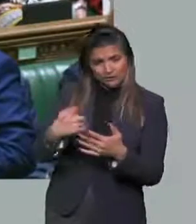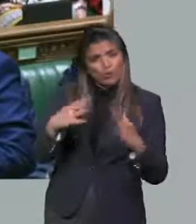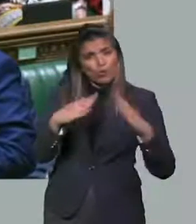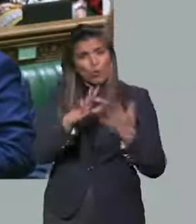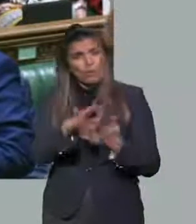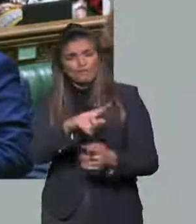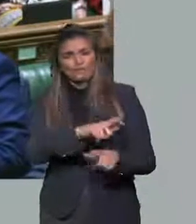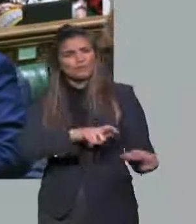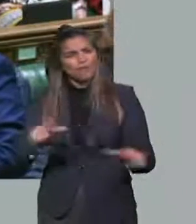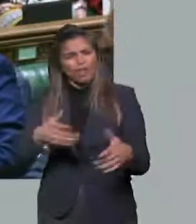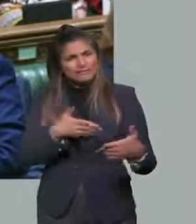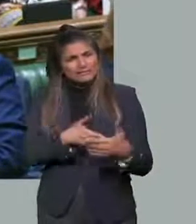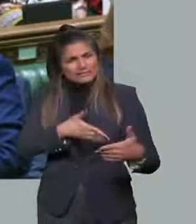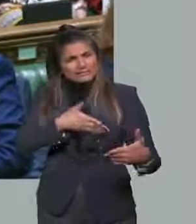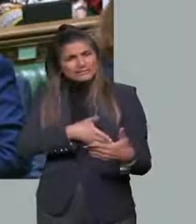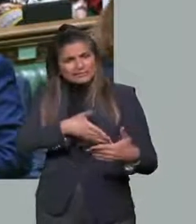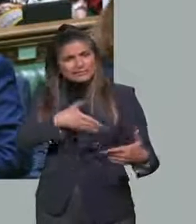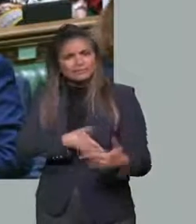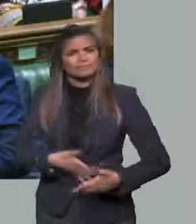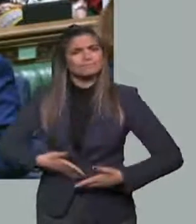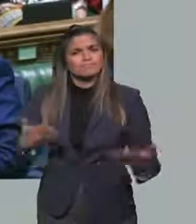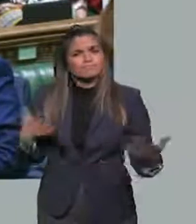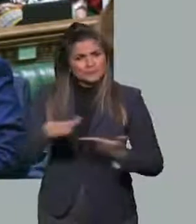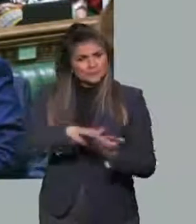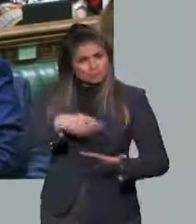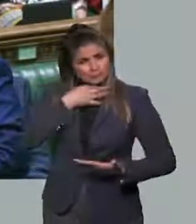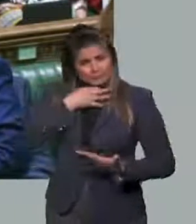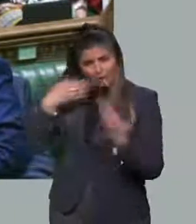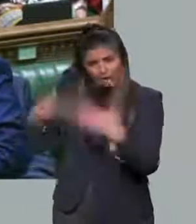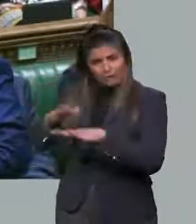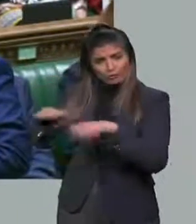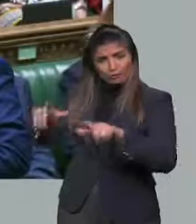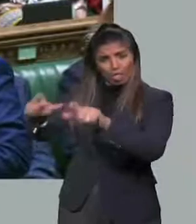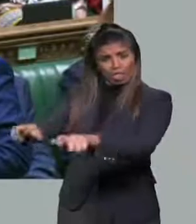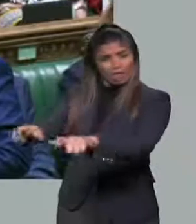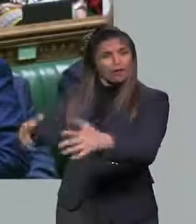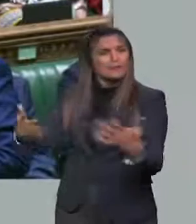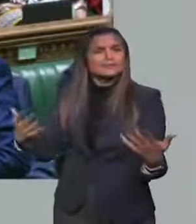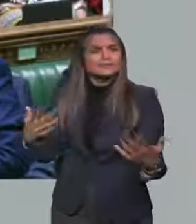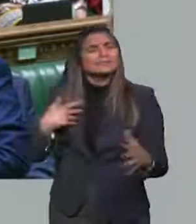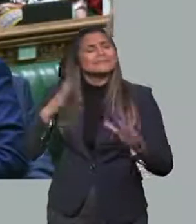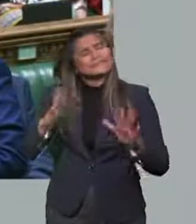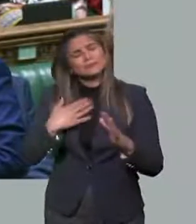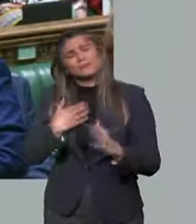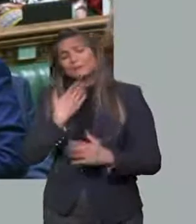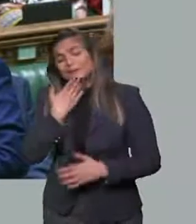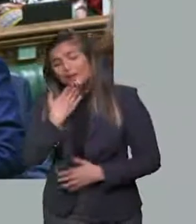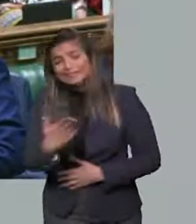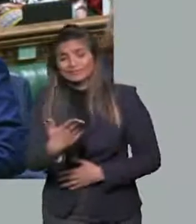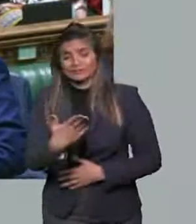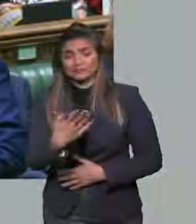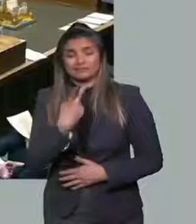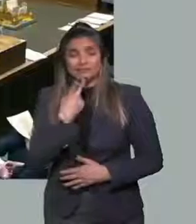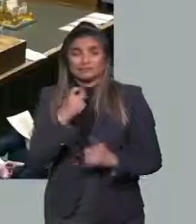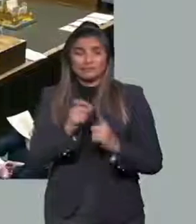to be the only obstacle in the way, and it risks leaving these children stranded. So I'm pleading with the Deputy Prime